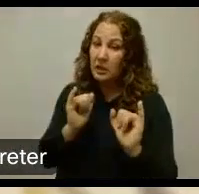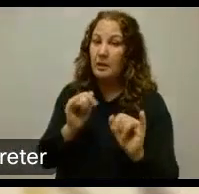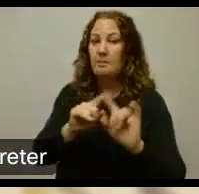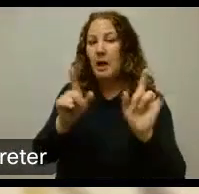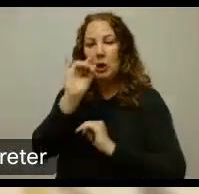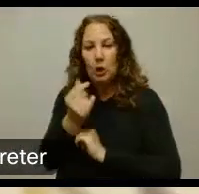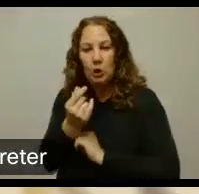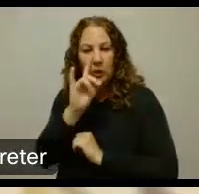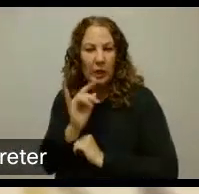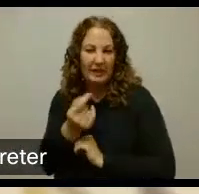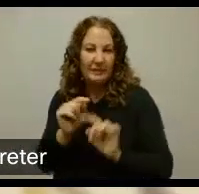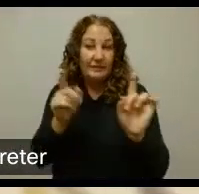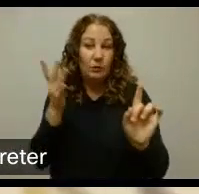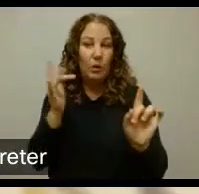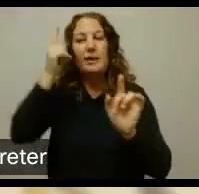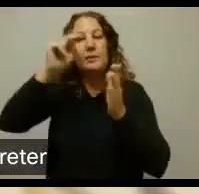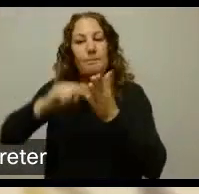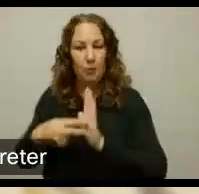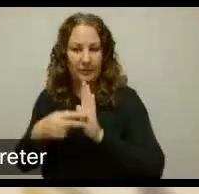of the purpose of your writing.